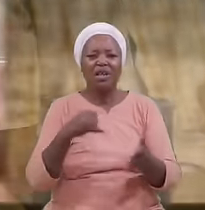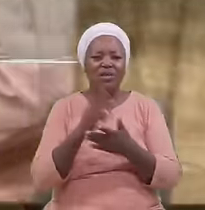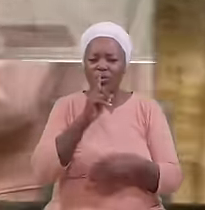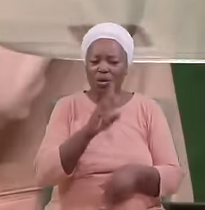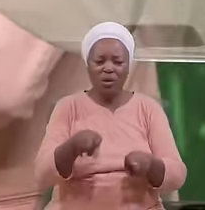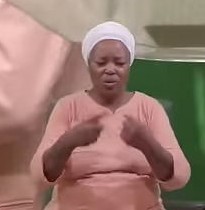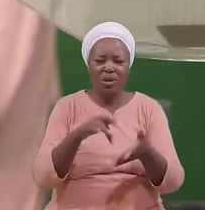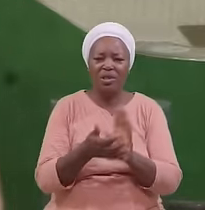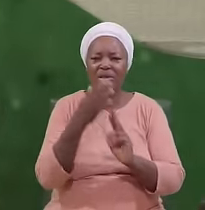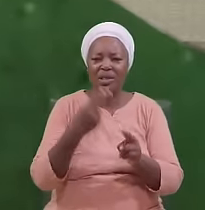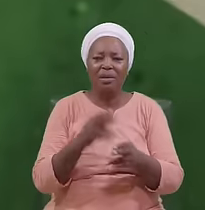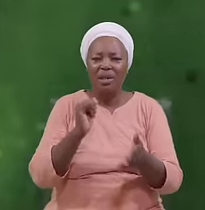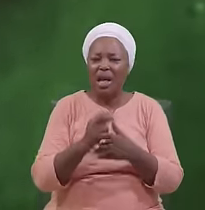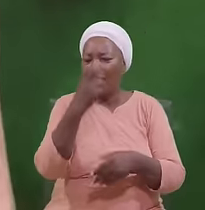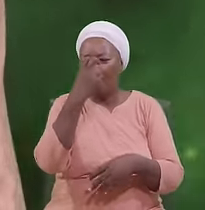eyes, blindness,